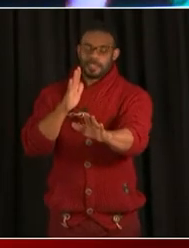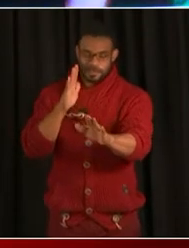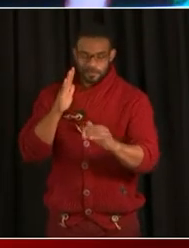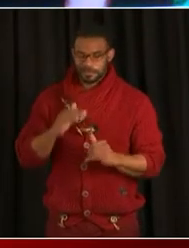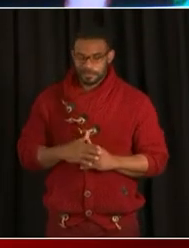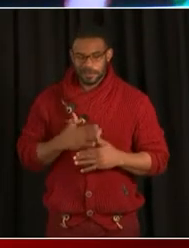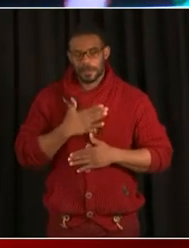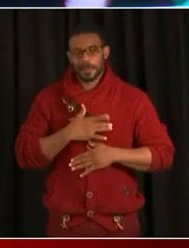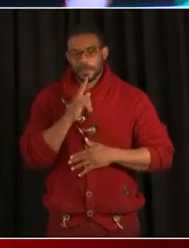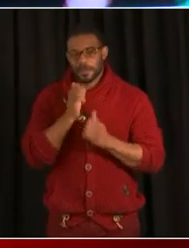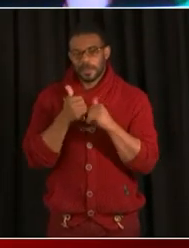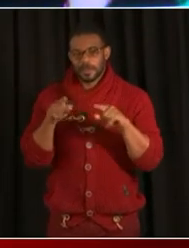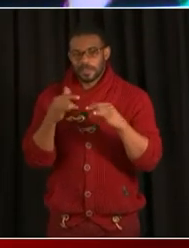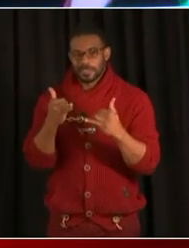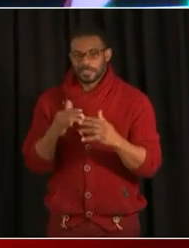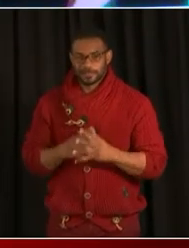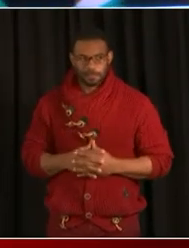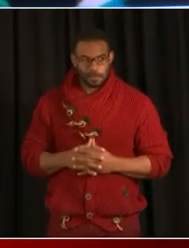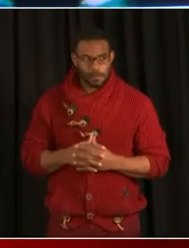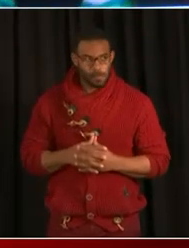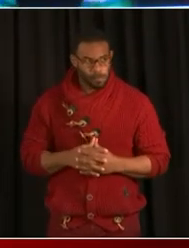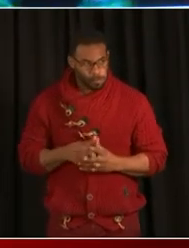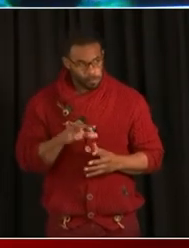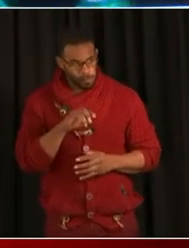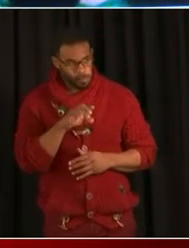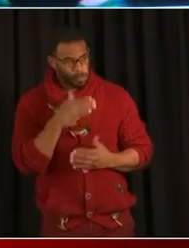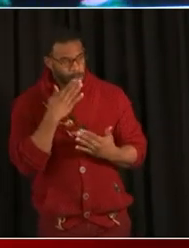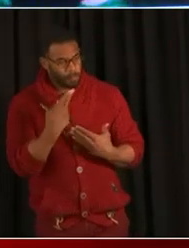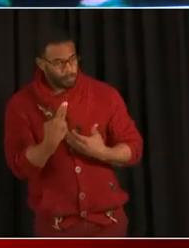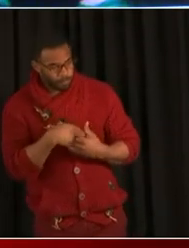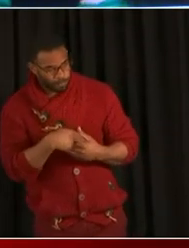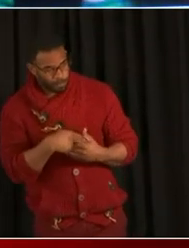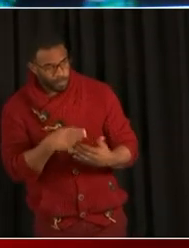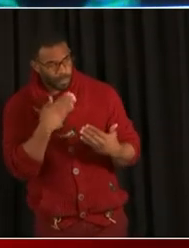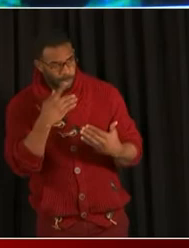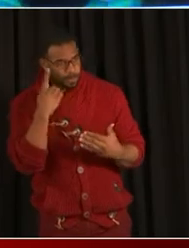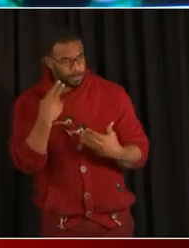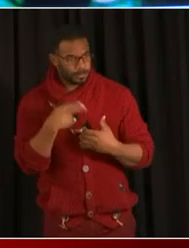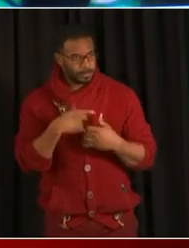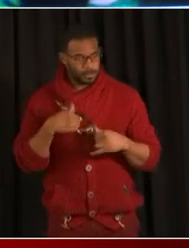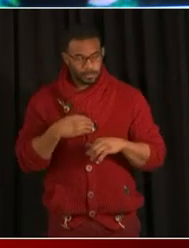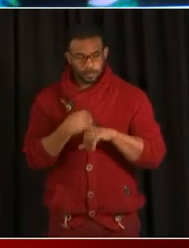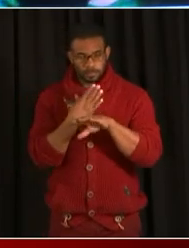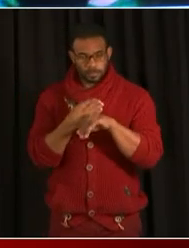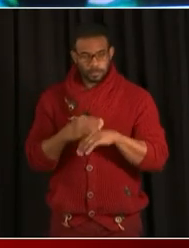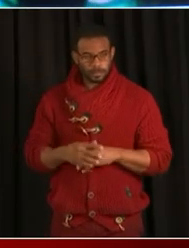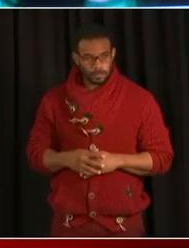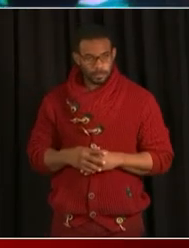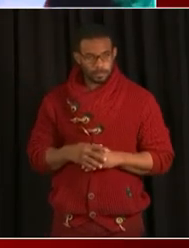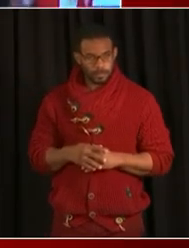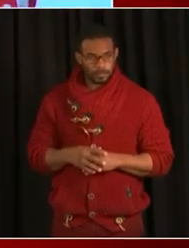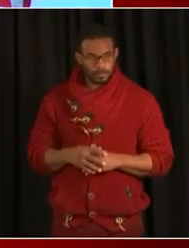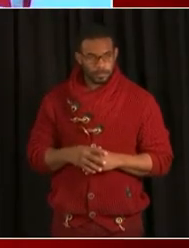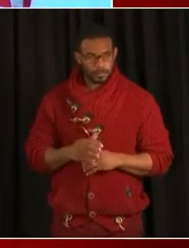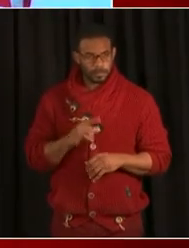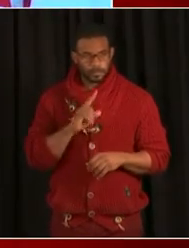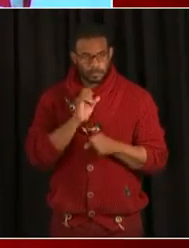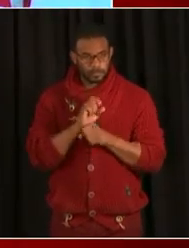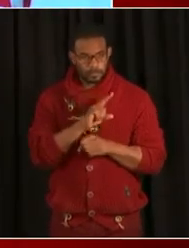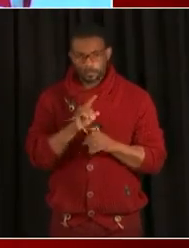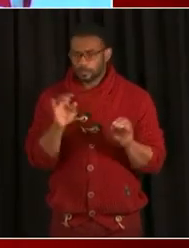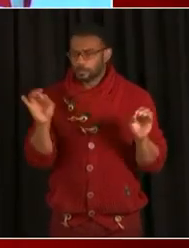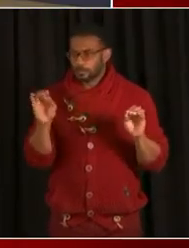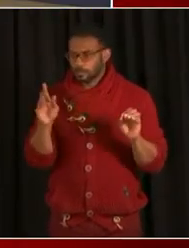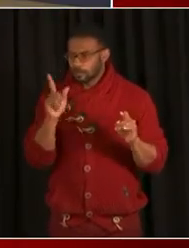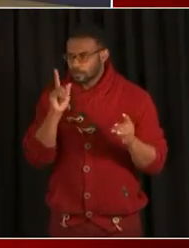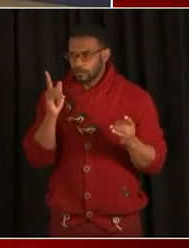and a pleasure to be with all of you today. No, Jenny, thank you for joining, and thanks for joining us virtually. I assure you